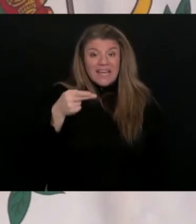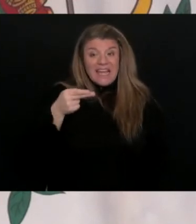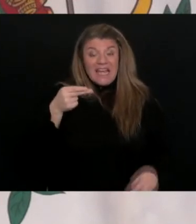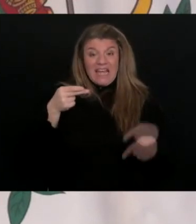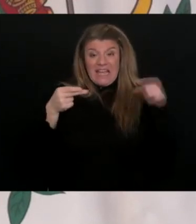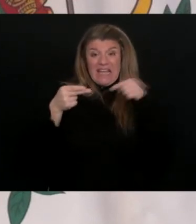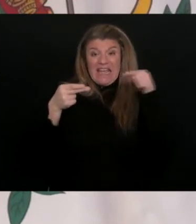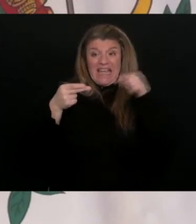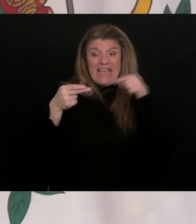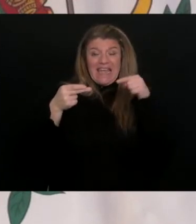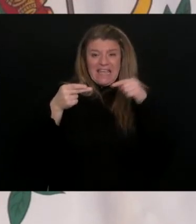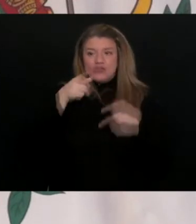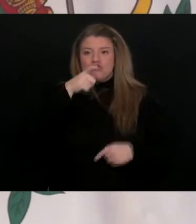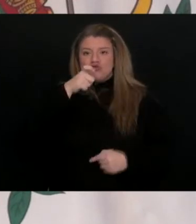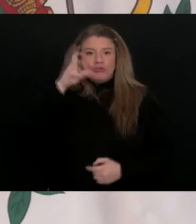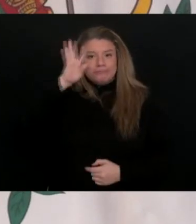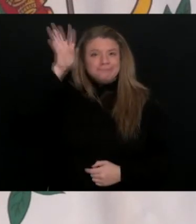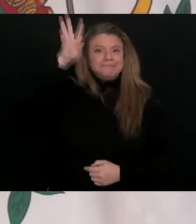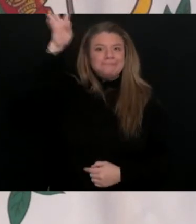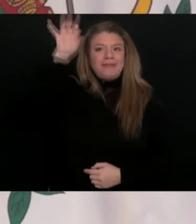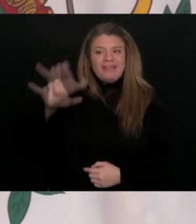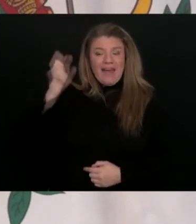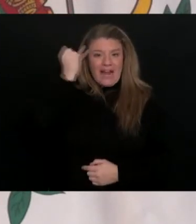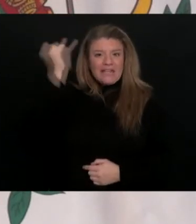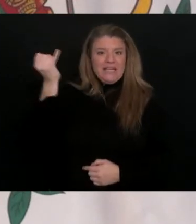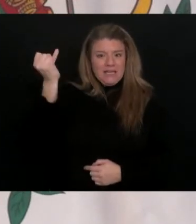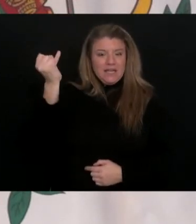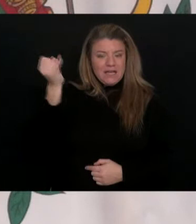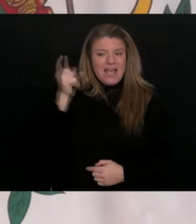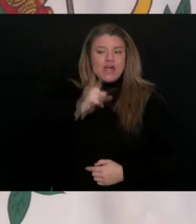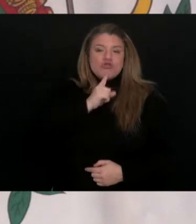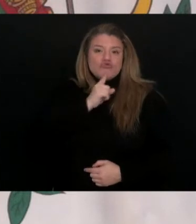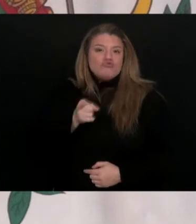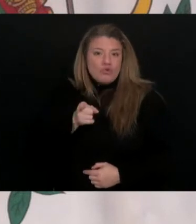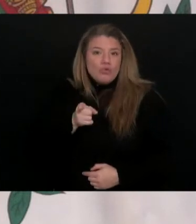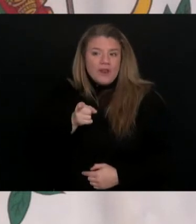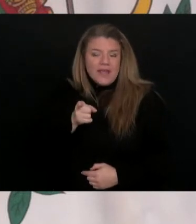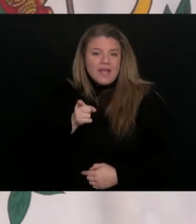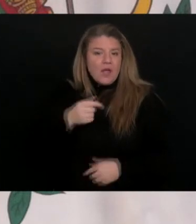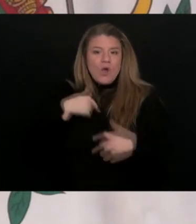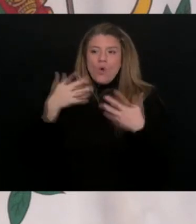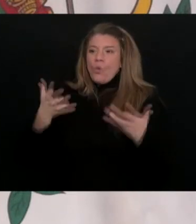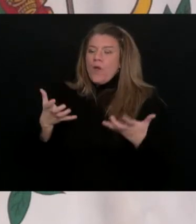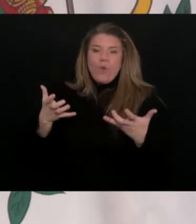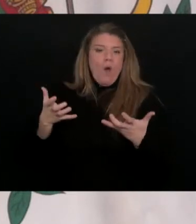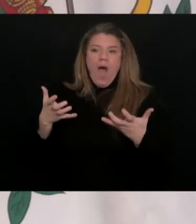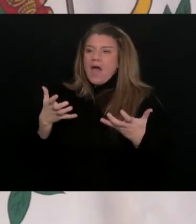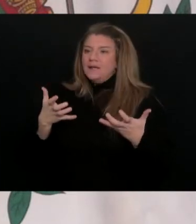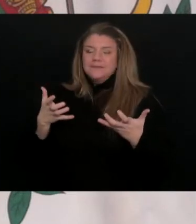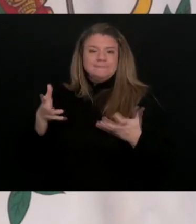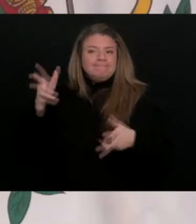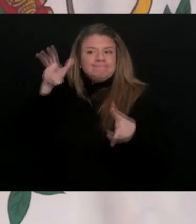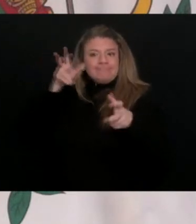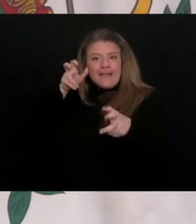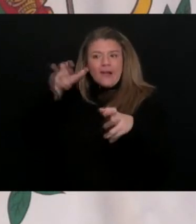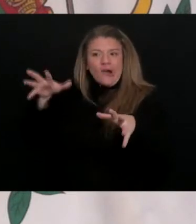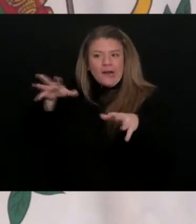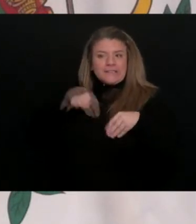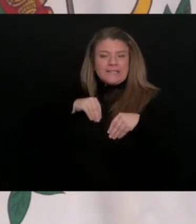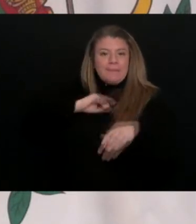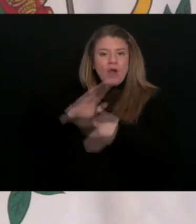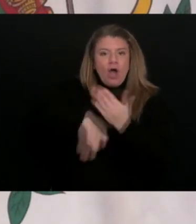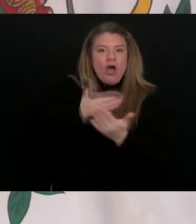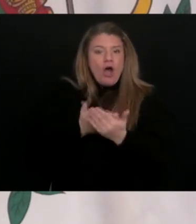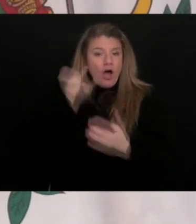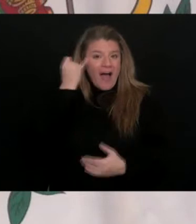the man that came up with this idea. And really and truly, we take any and all ideas to get